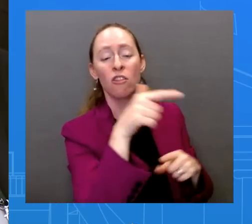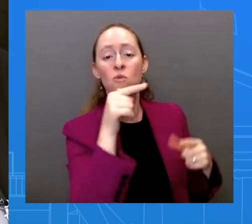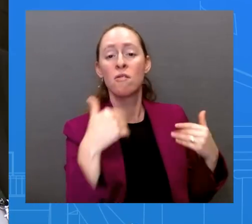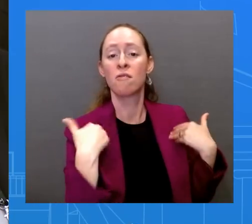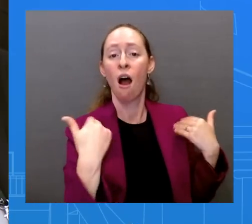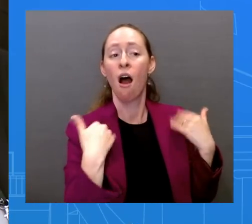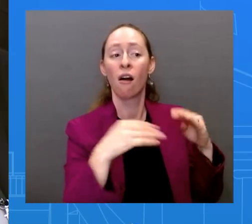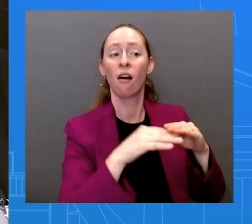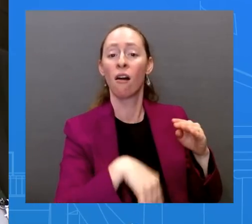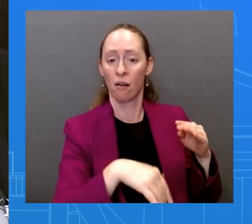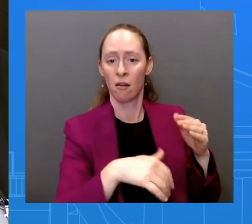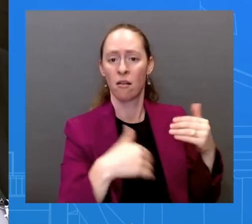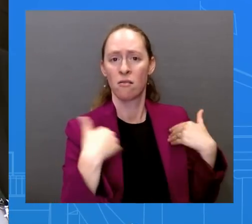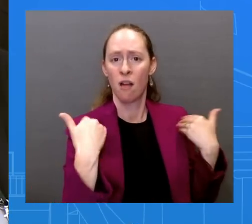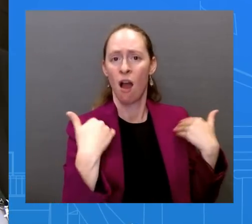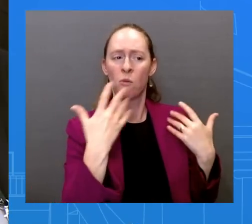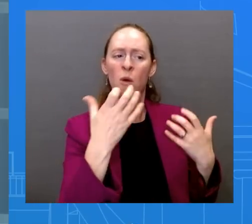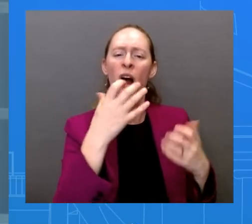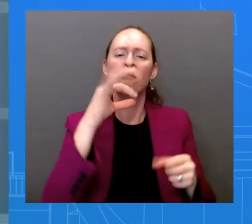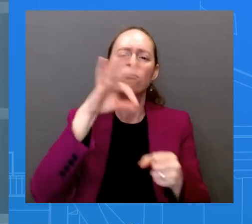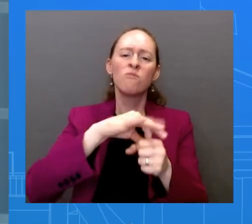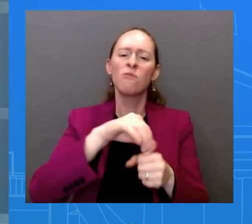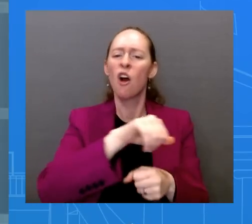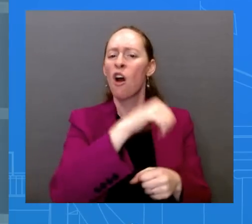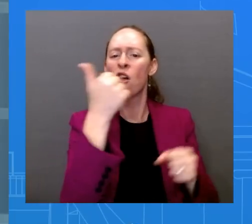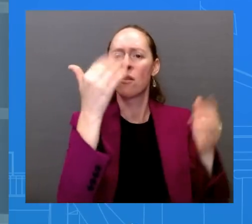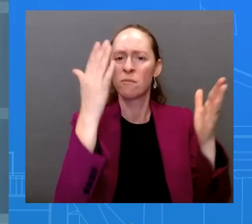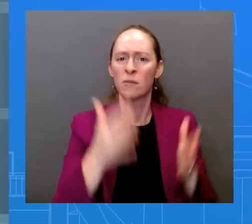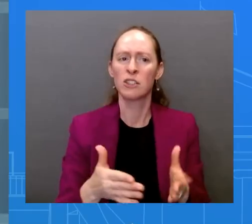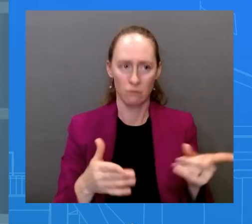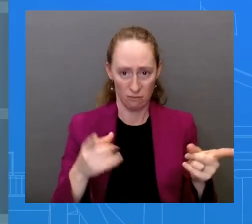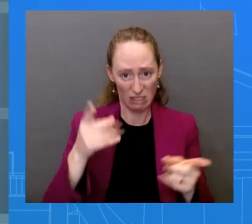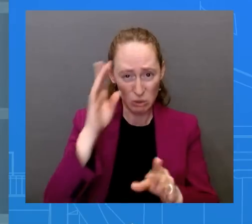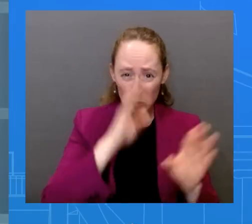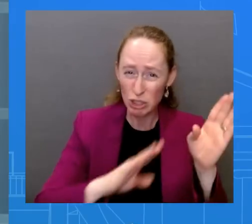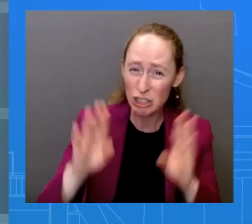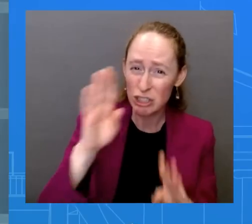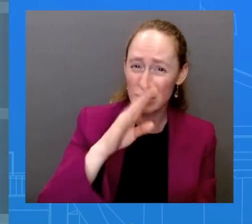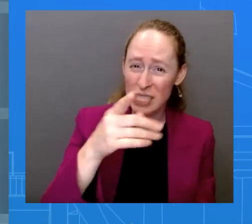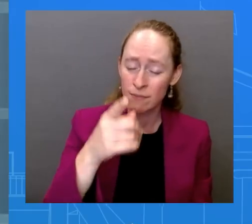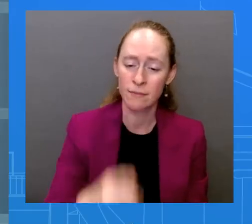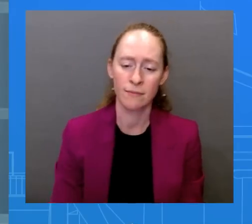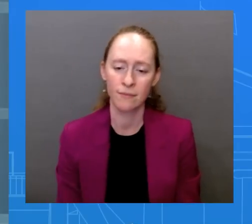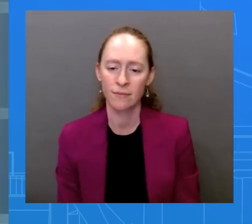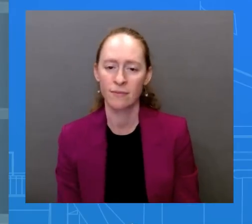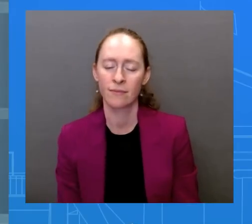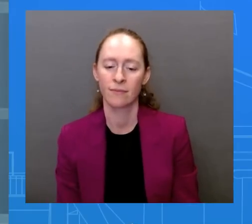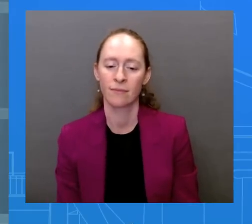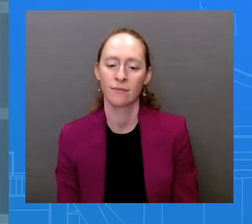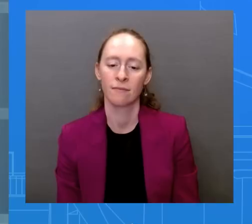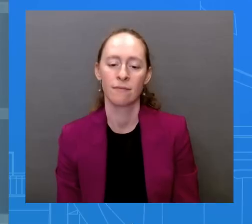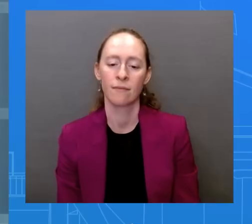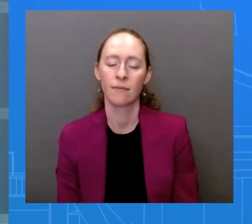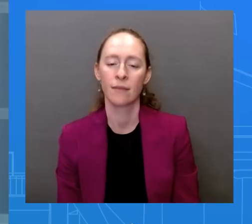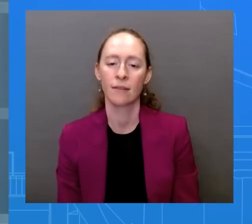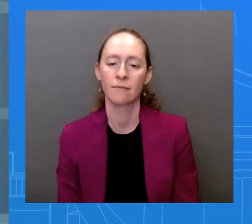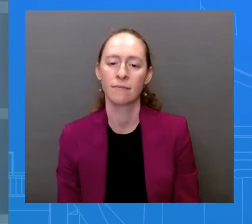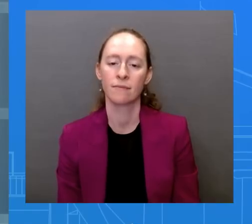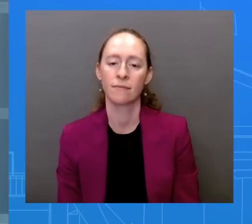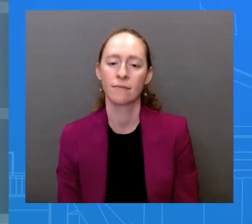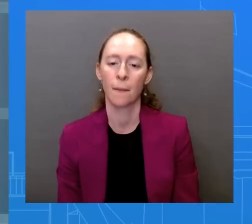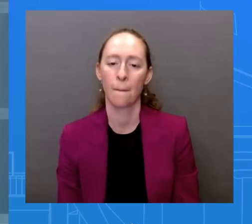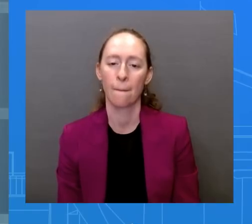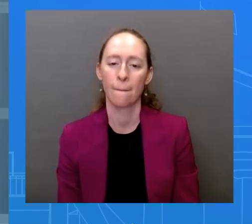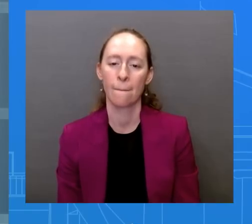he digesting a number like that? So, as you know, I'm very limited on how I can discuss any kind